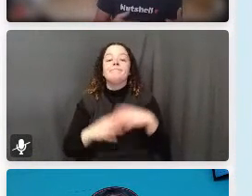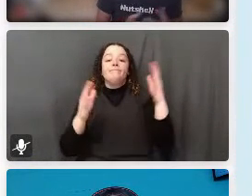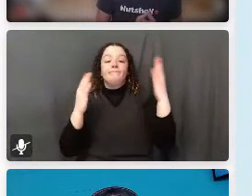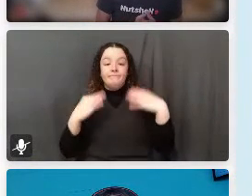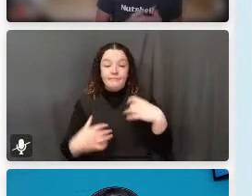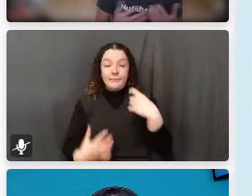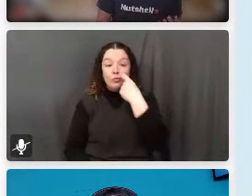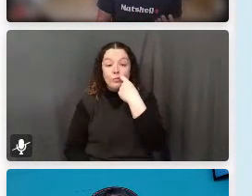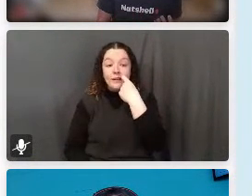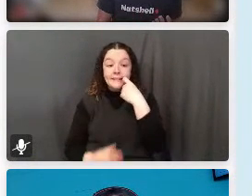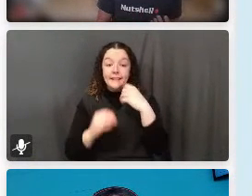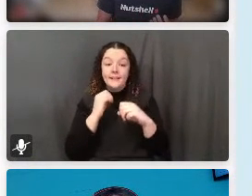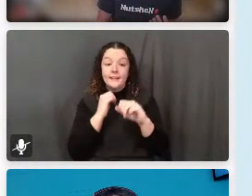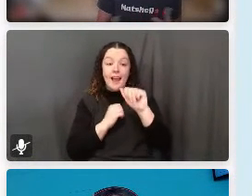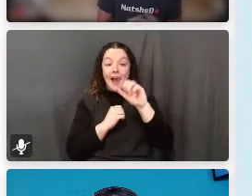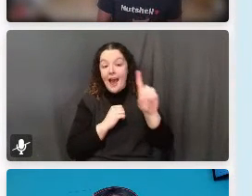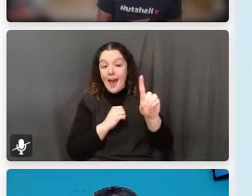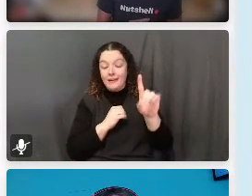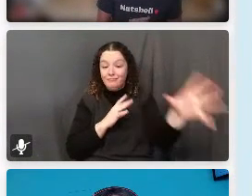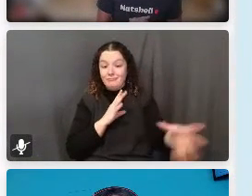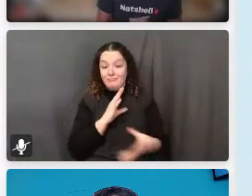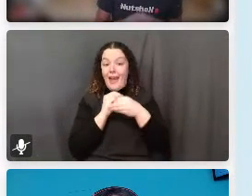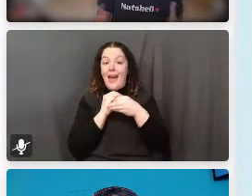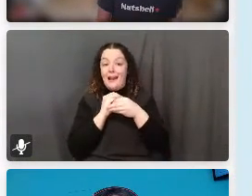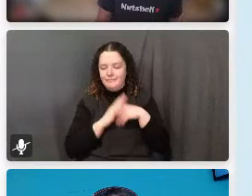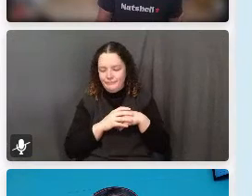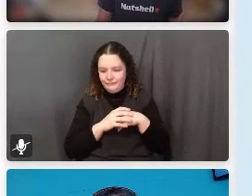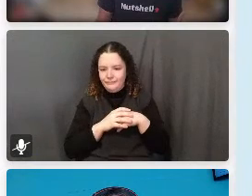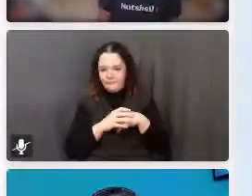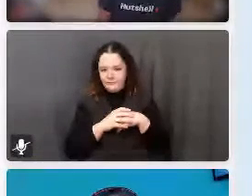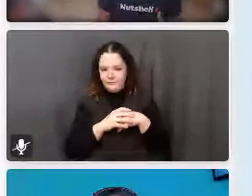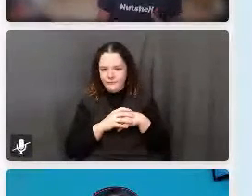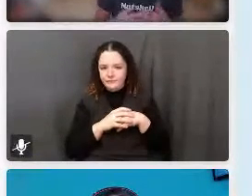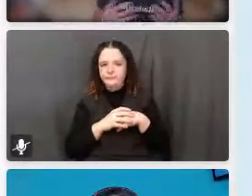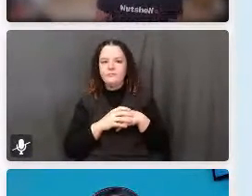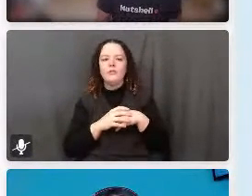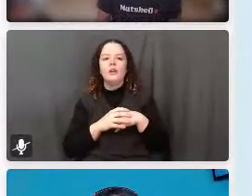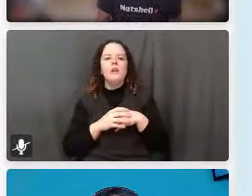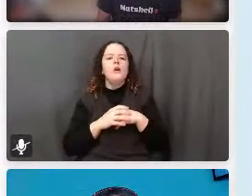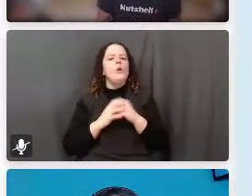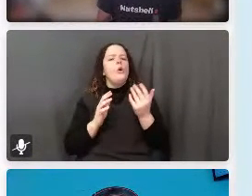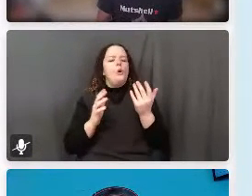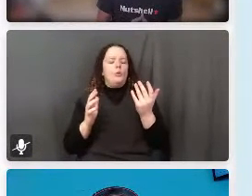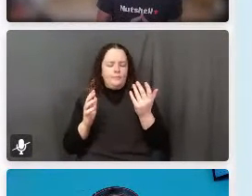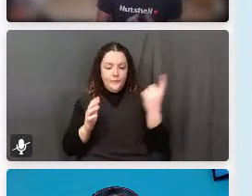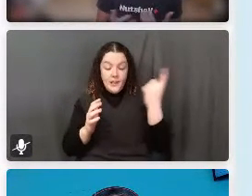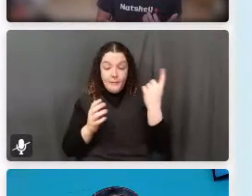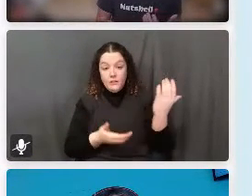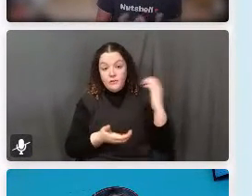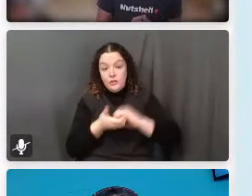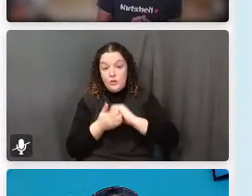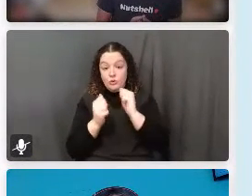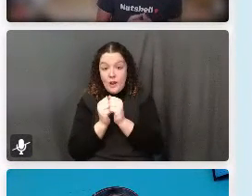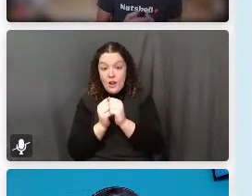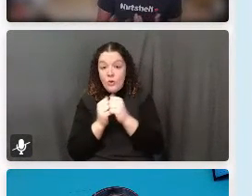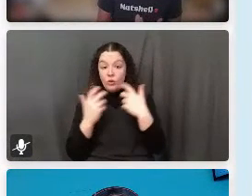ad, a new add-on for Nutshell. What goes well with campaigns or any type of marketing campaign? Landing